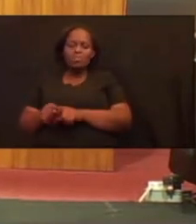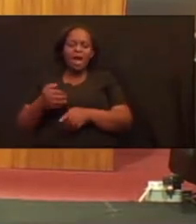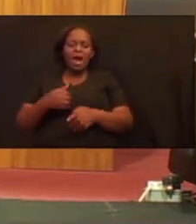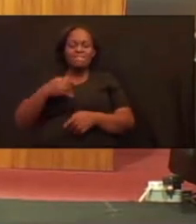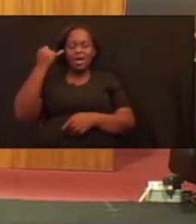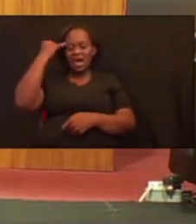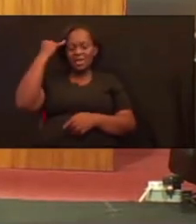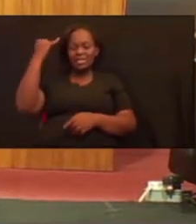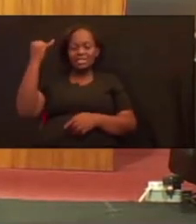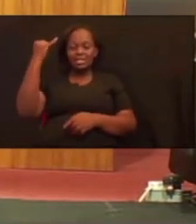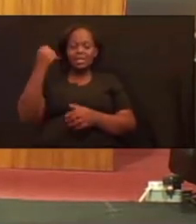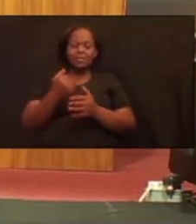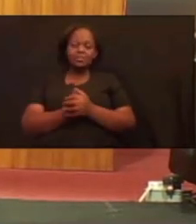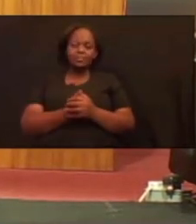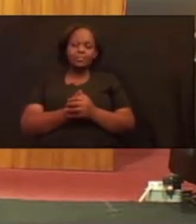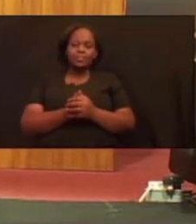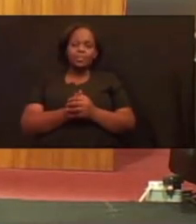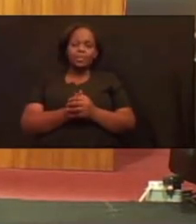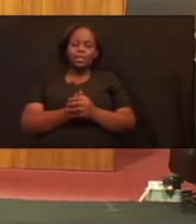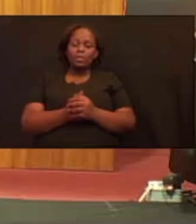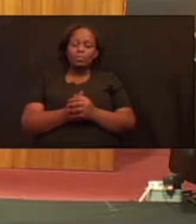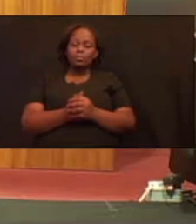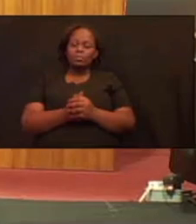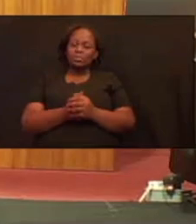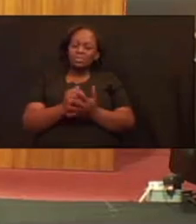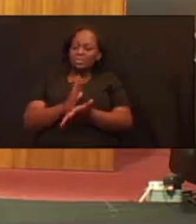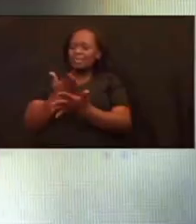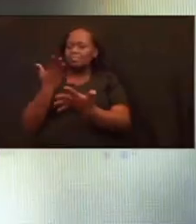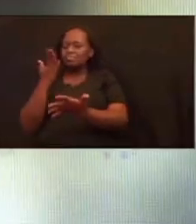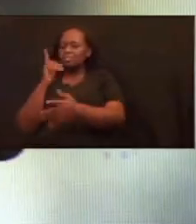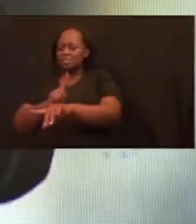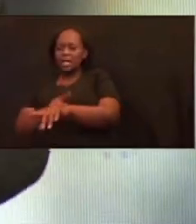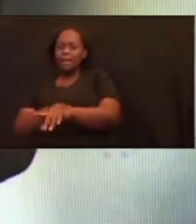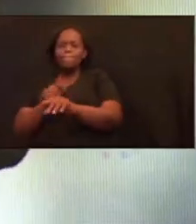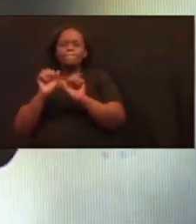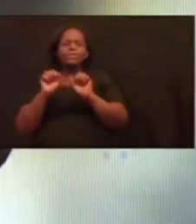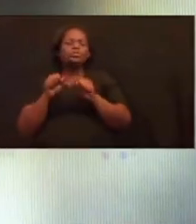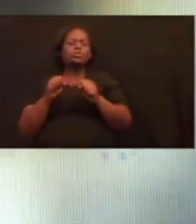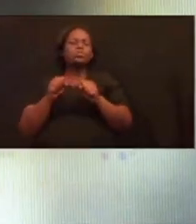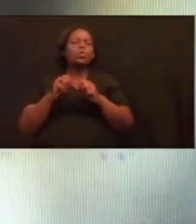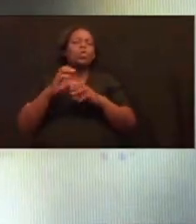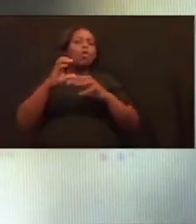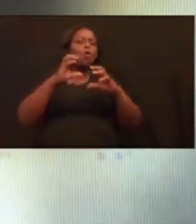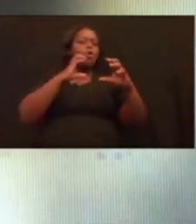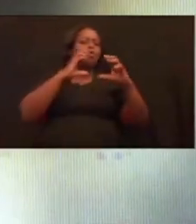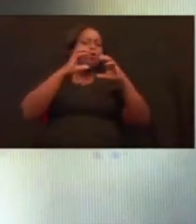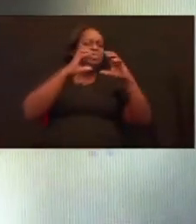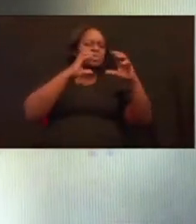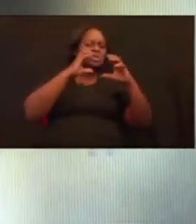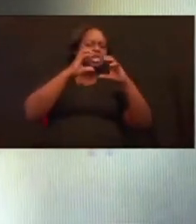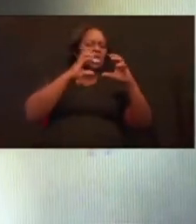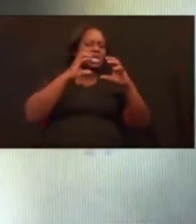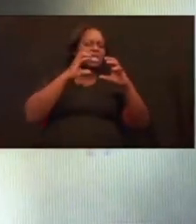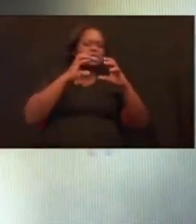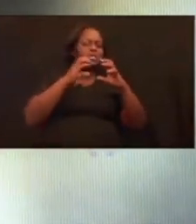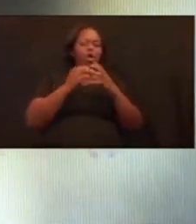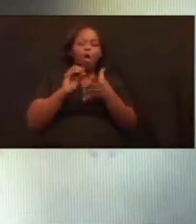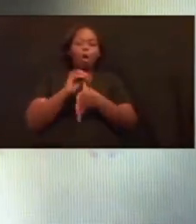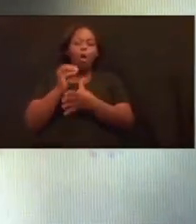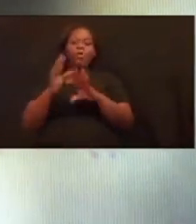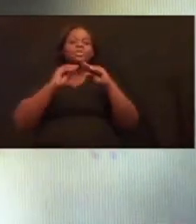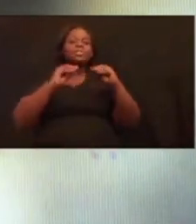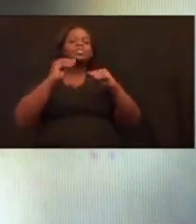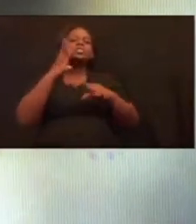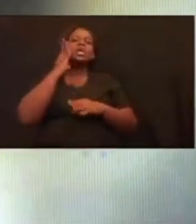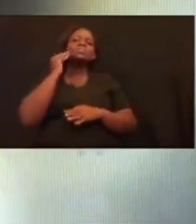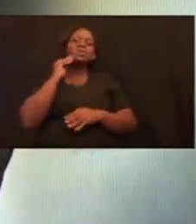were, chances are excellent that when you are teaching, your communication will largely be your experience. It is the reason why we